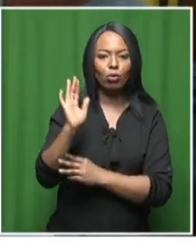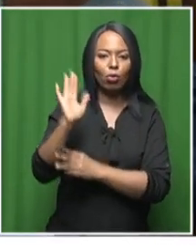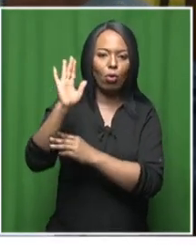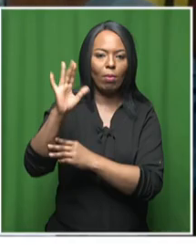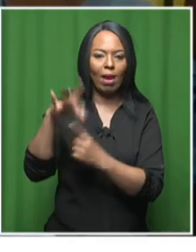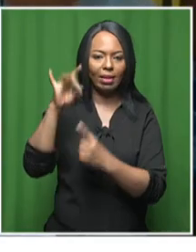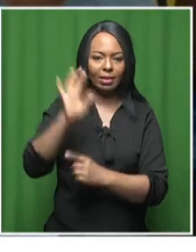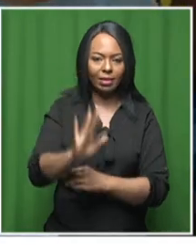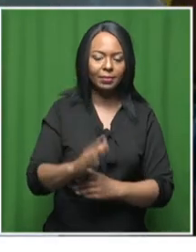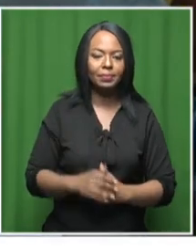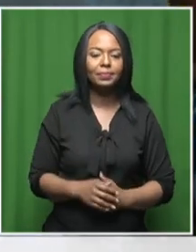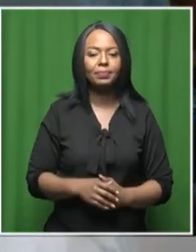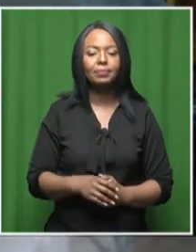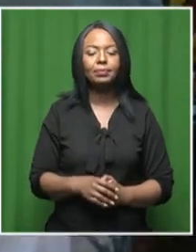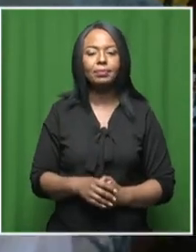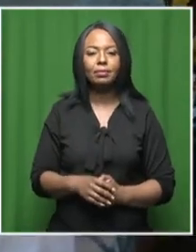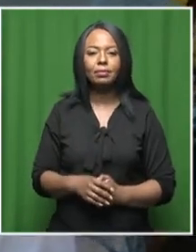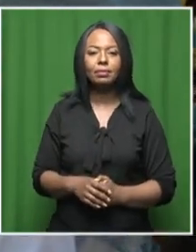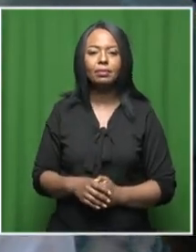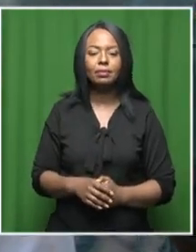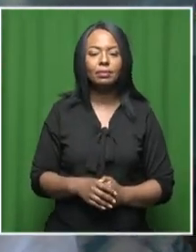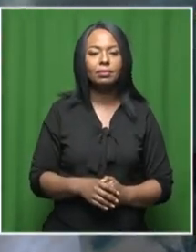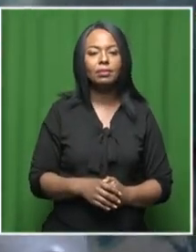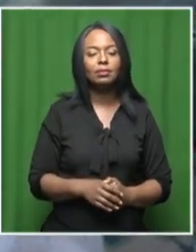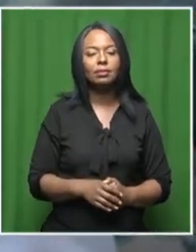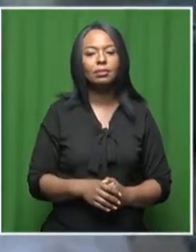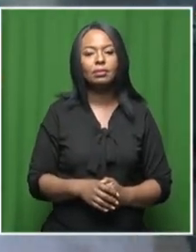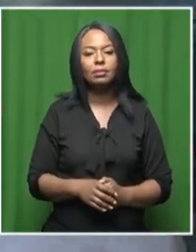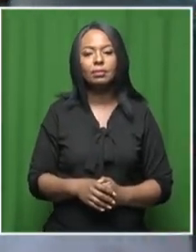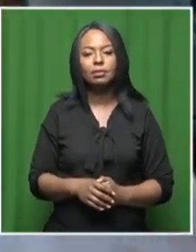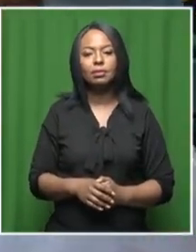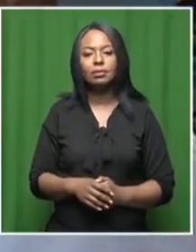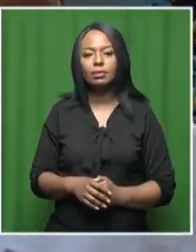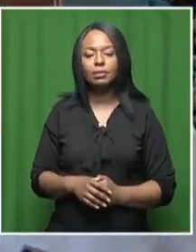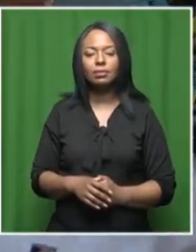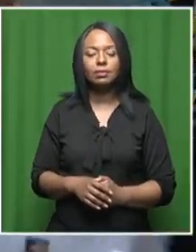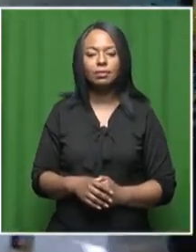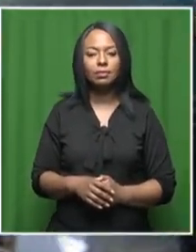Nhlanhla Khatlani, SABC News, Johannesburg.